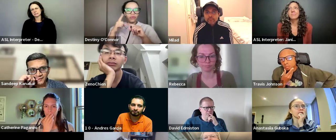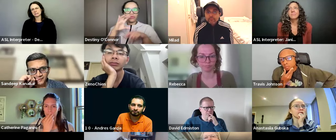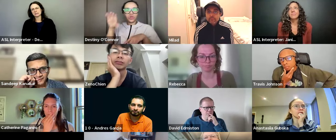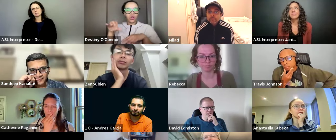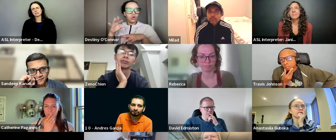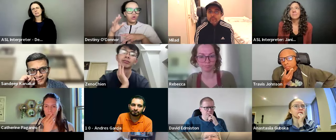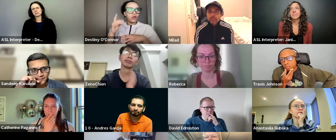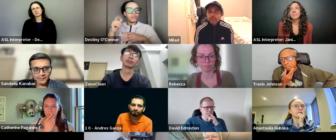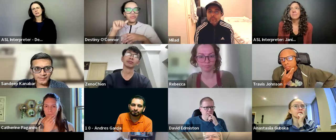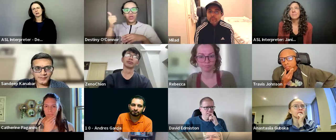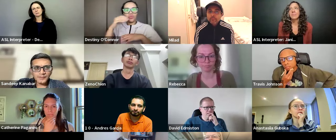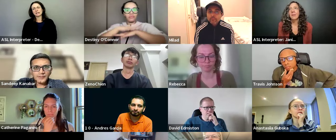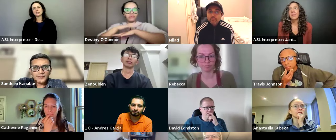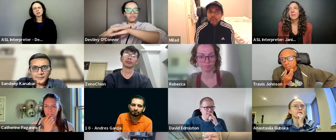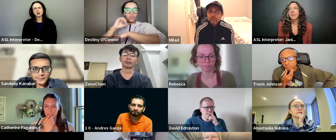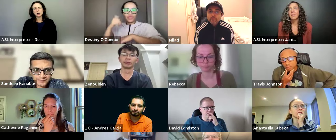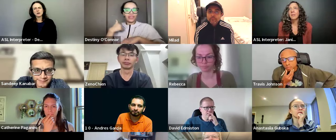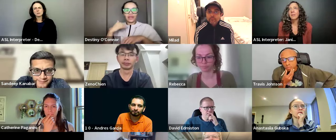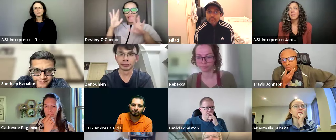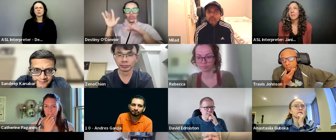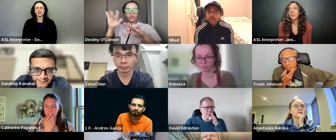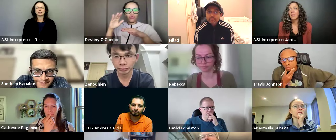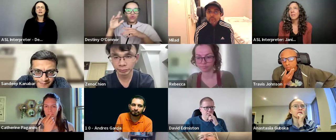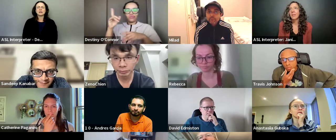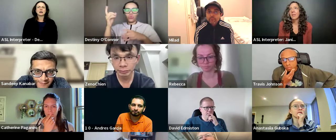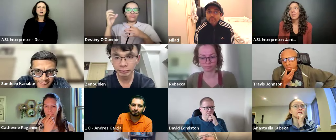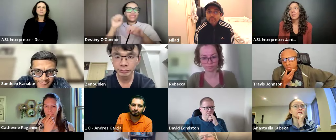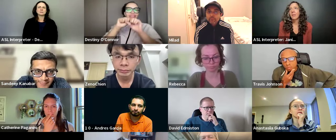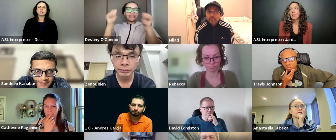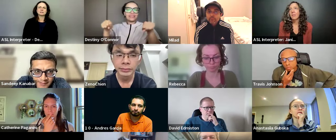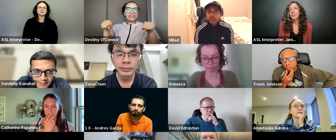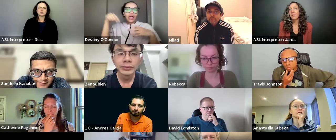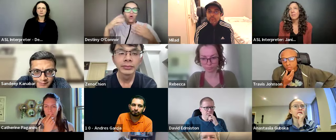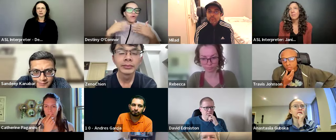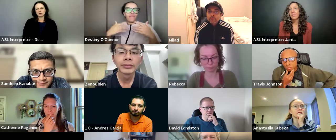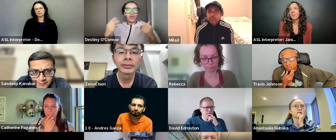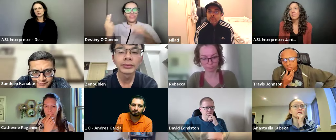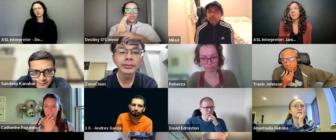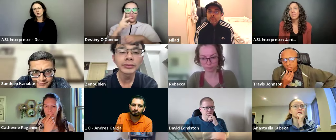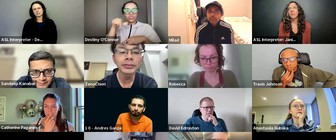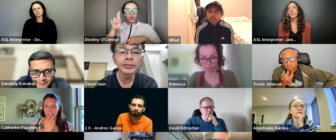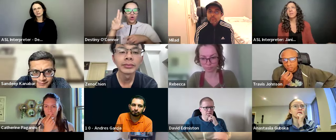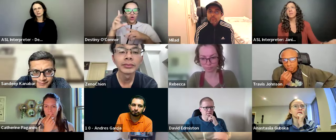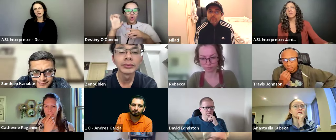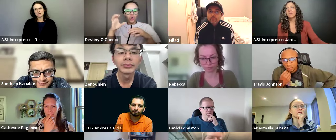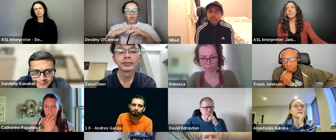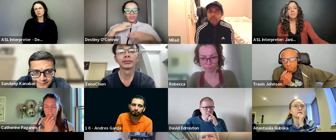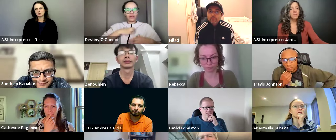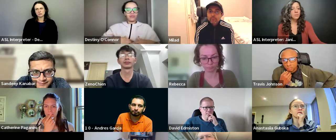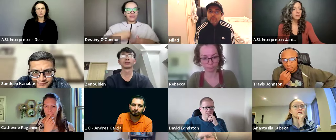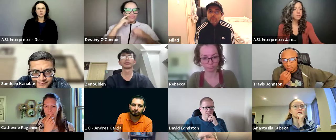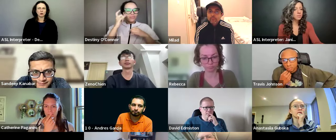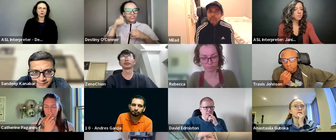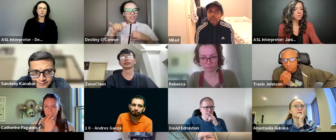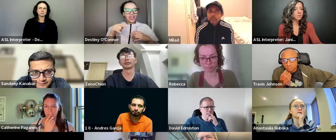idea, Destiny's saying, because then like in Chicago, I remember we had lots of other kiosks that they